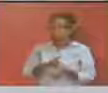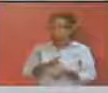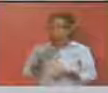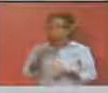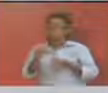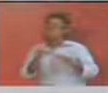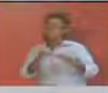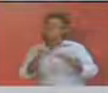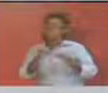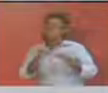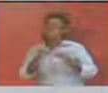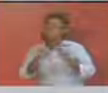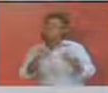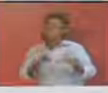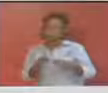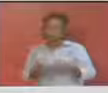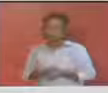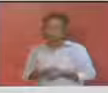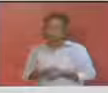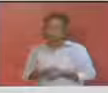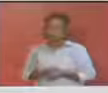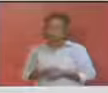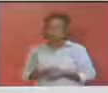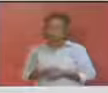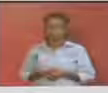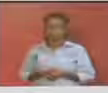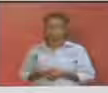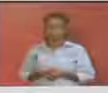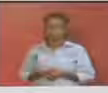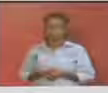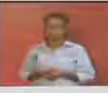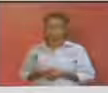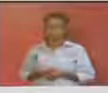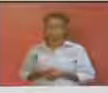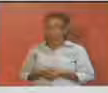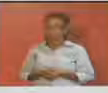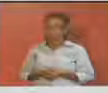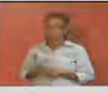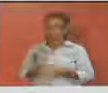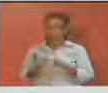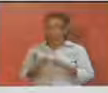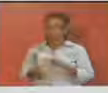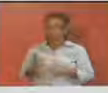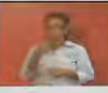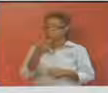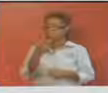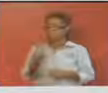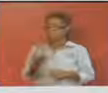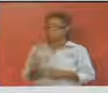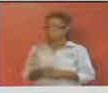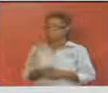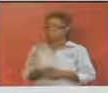to the first of your questions. Thank you very much. So your question was about the